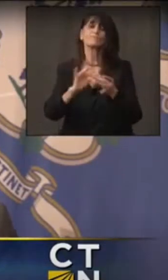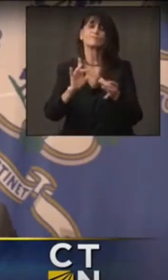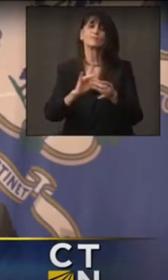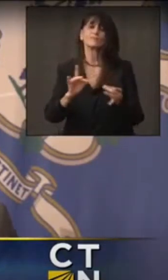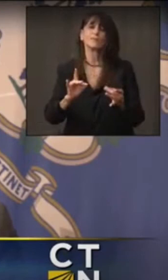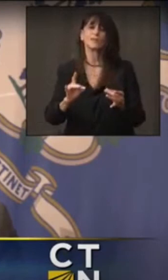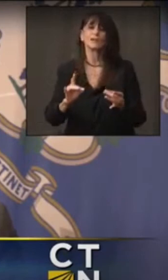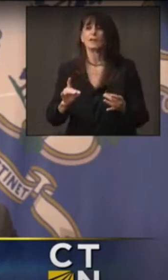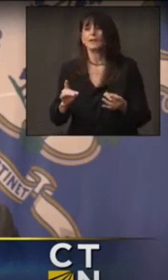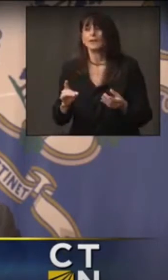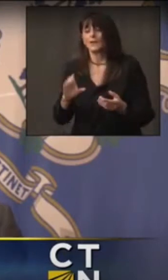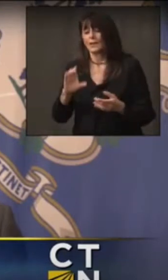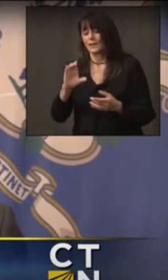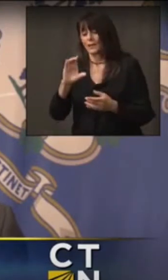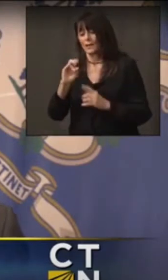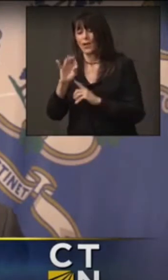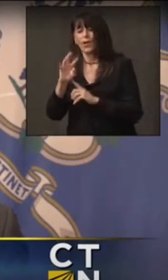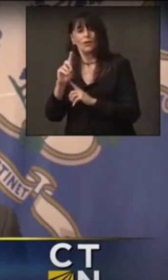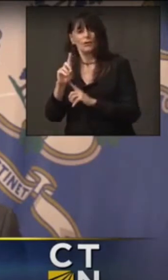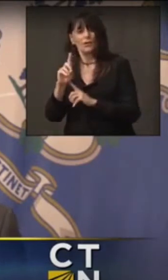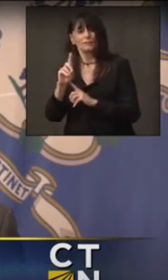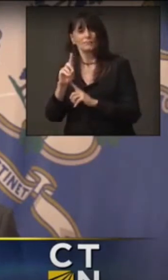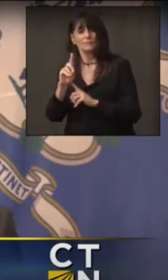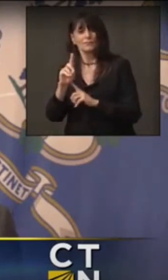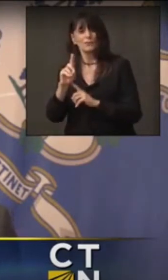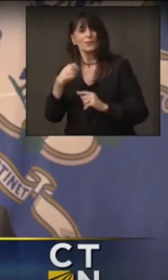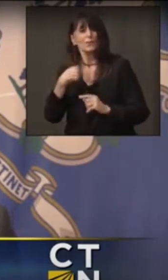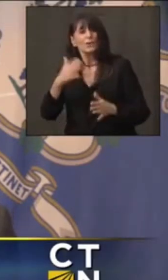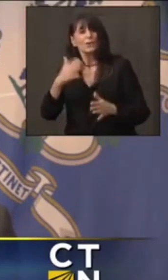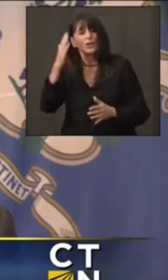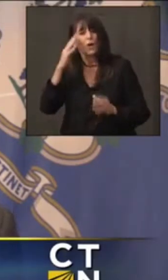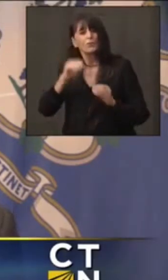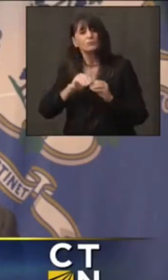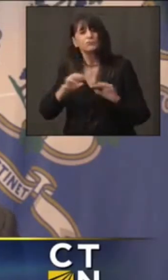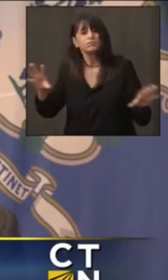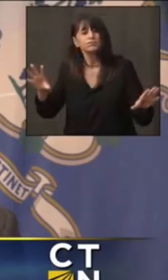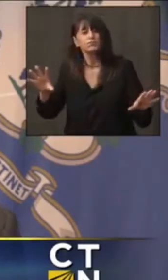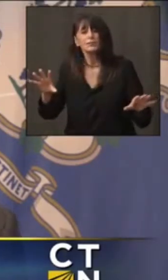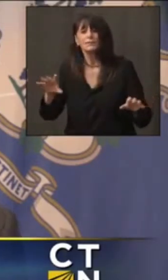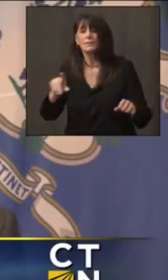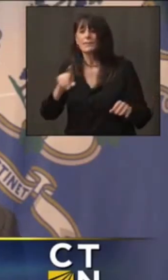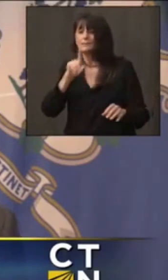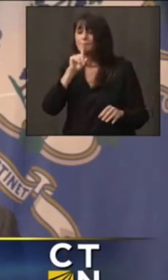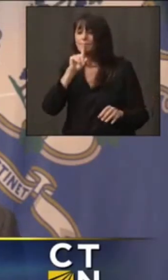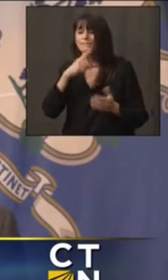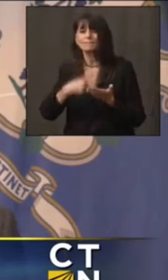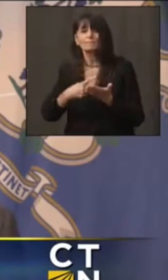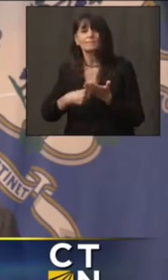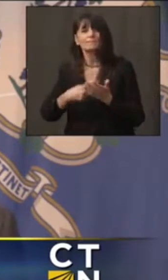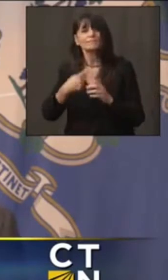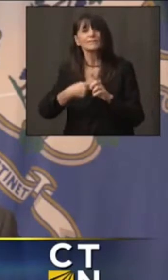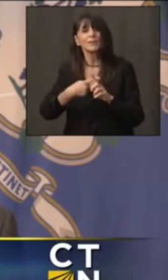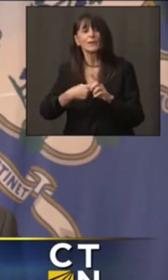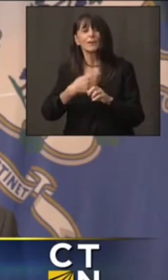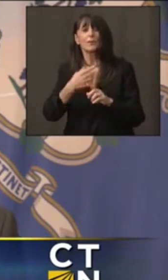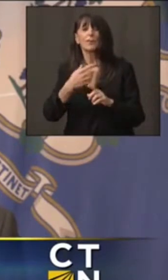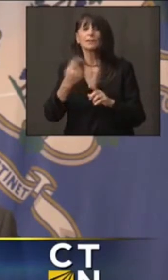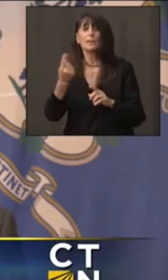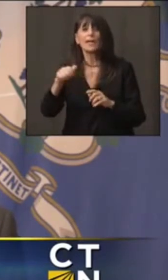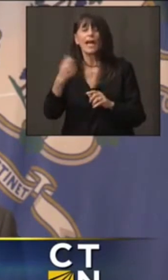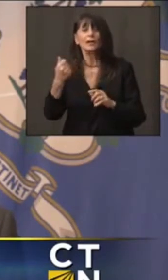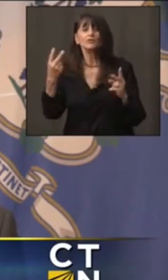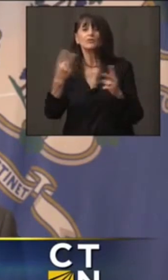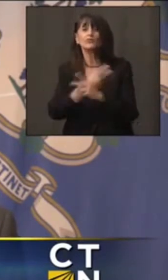COVID virus, how incredibly infectious it is. I haven't said this in a few months, but racism is also incredibly infectious.